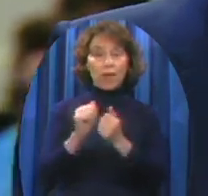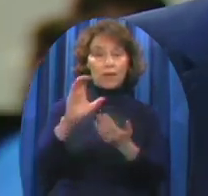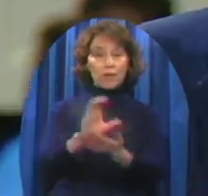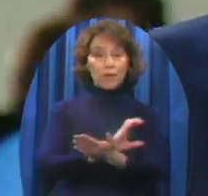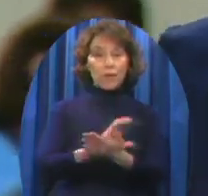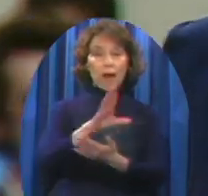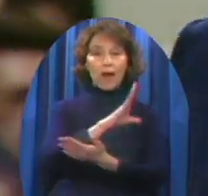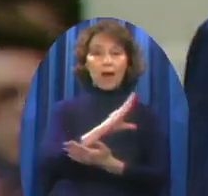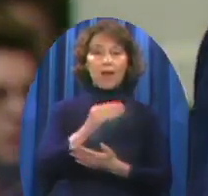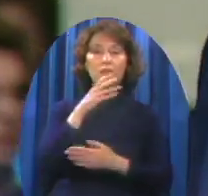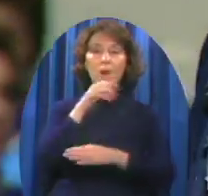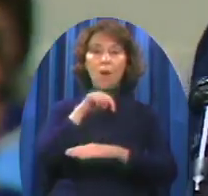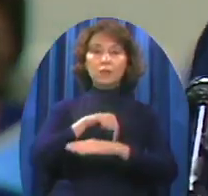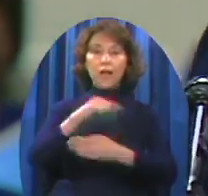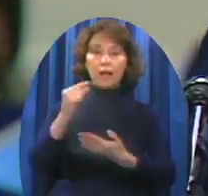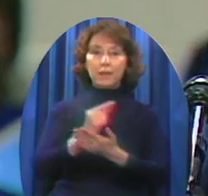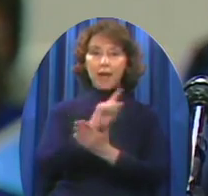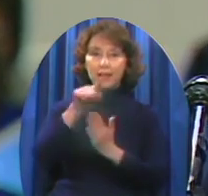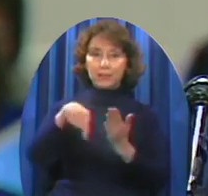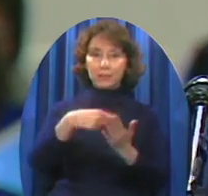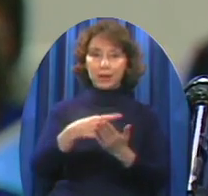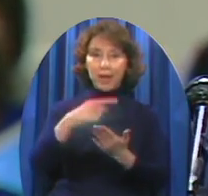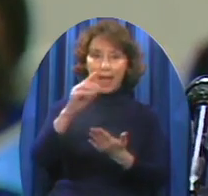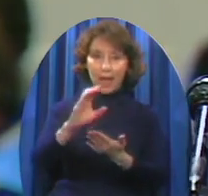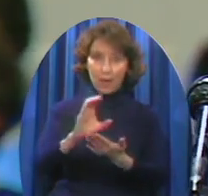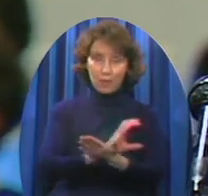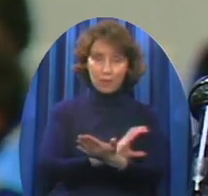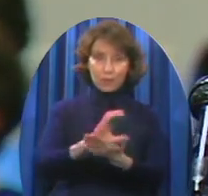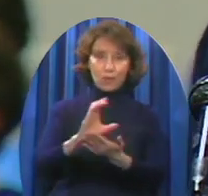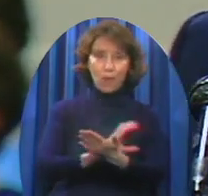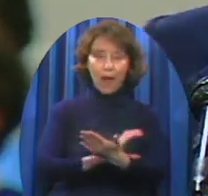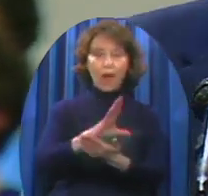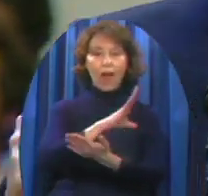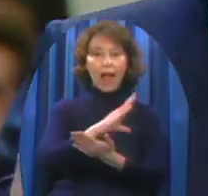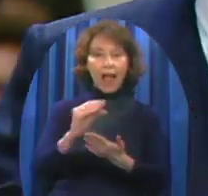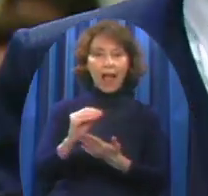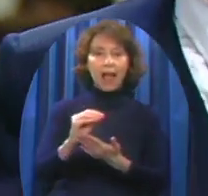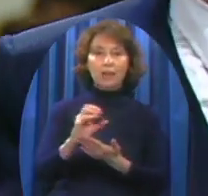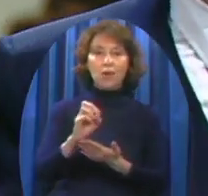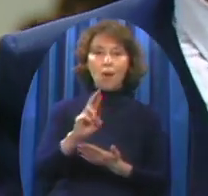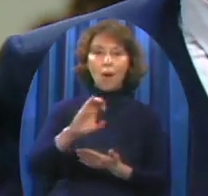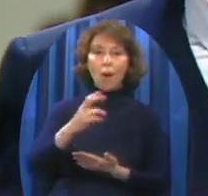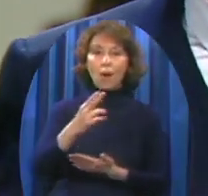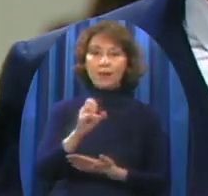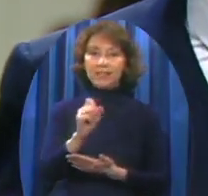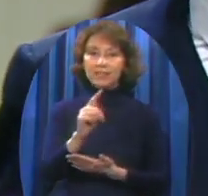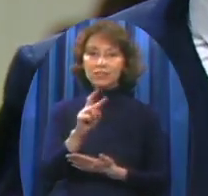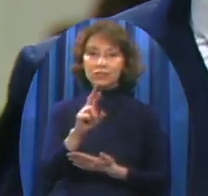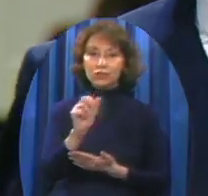Old Time Gospel Hour Orchestra. It's fantastic.